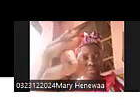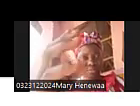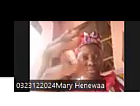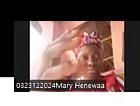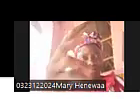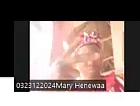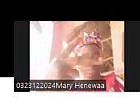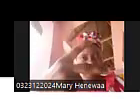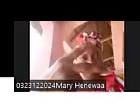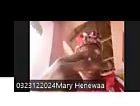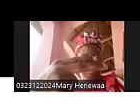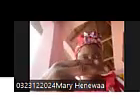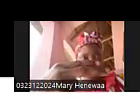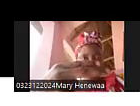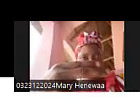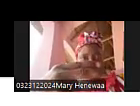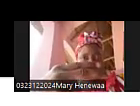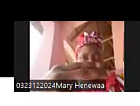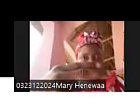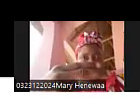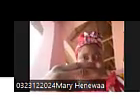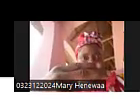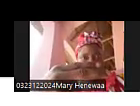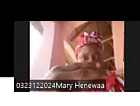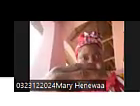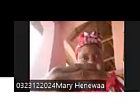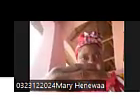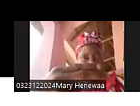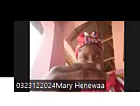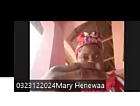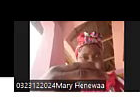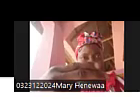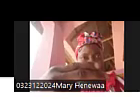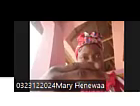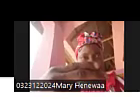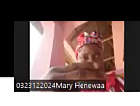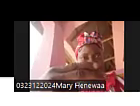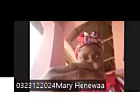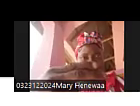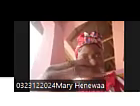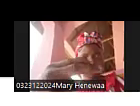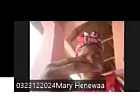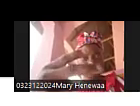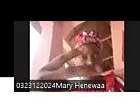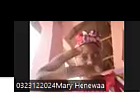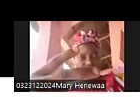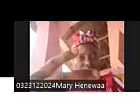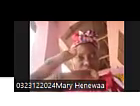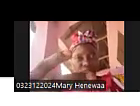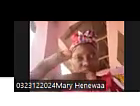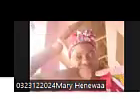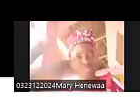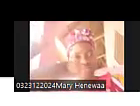J H. Hi. You missed the G.